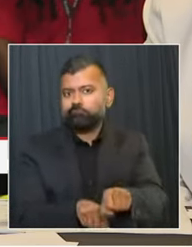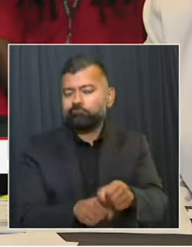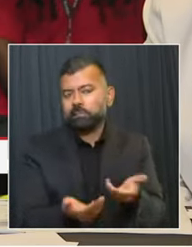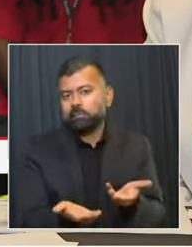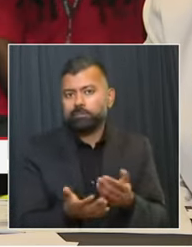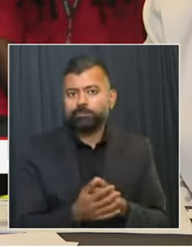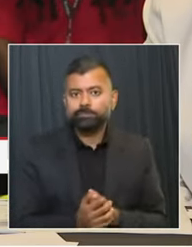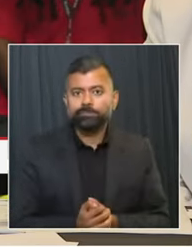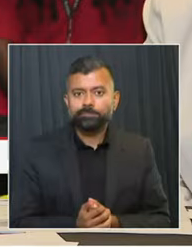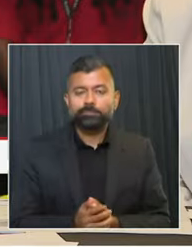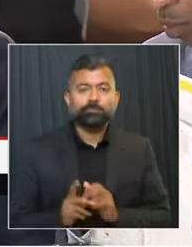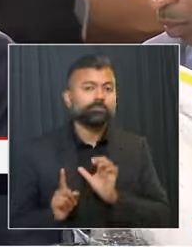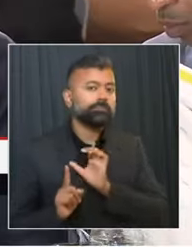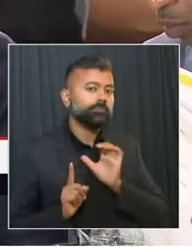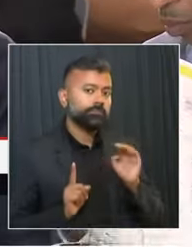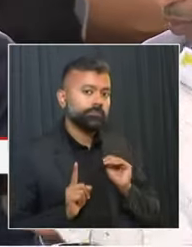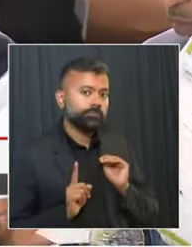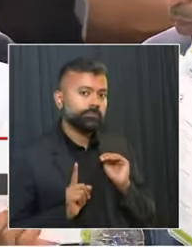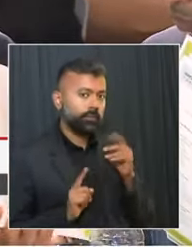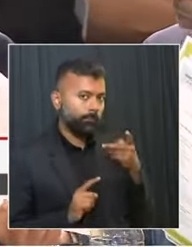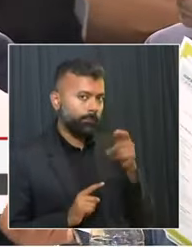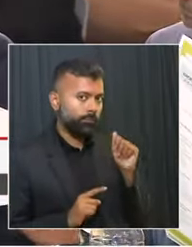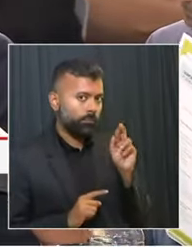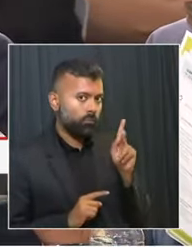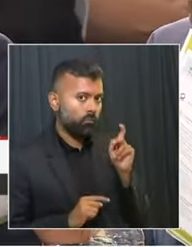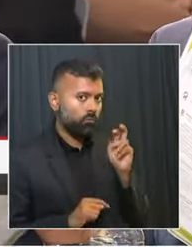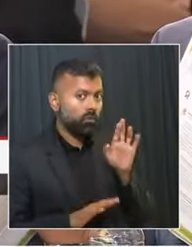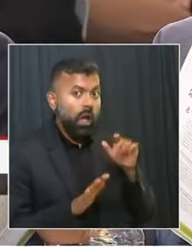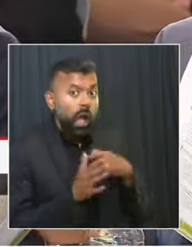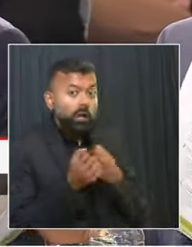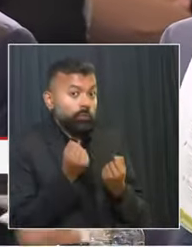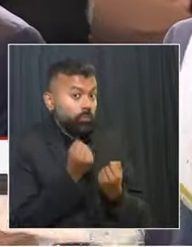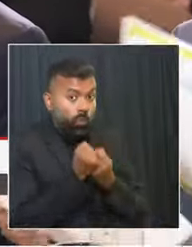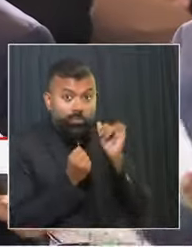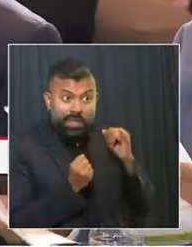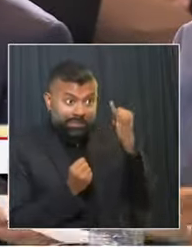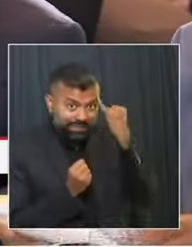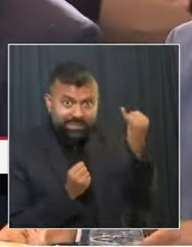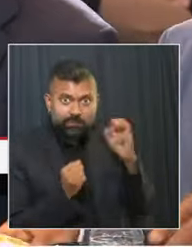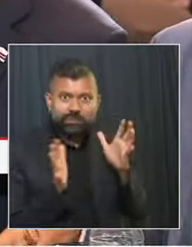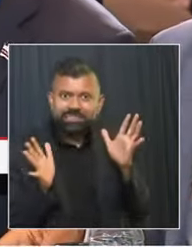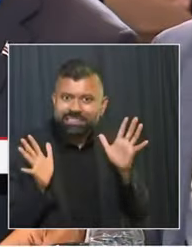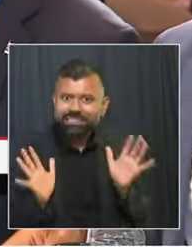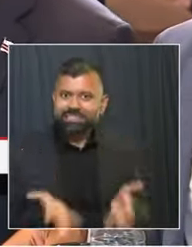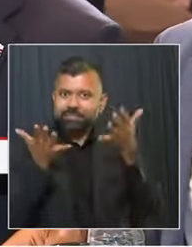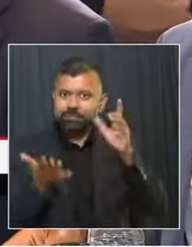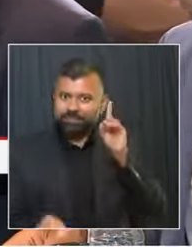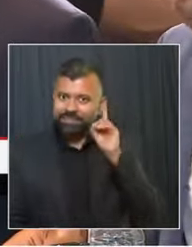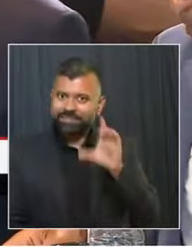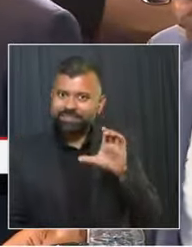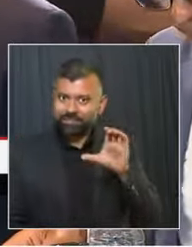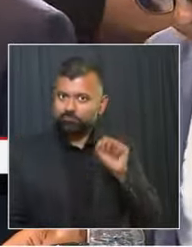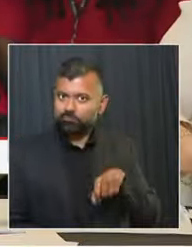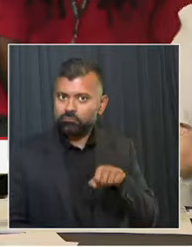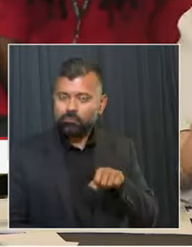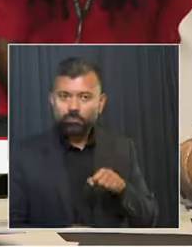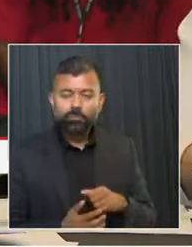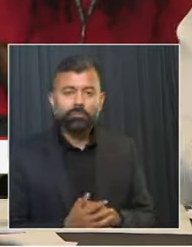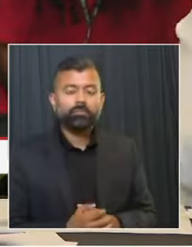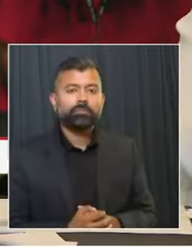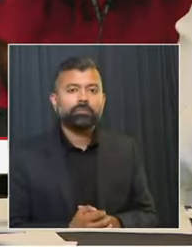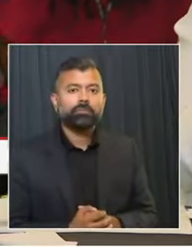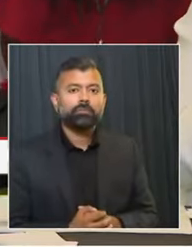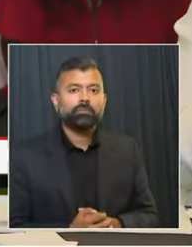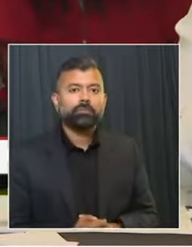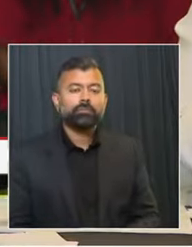support activating this lot. So I think this is welcome news to a lot of Ward 5 residents. Thank you. Mayor, may I add something Sure. on the out-year school reduction? Councilmember,